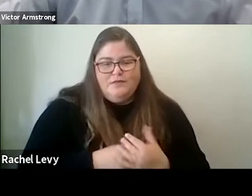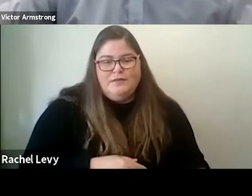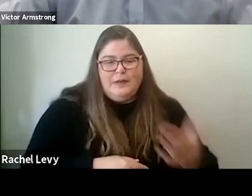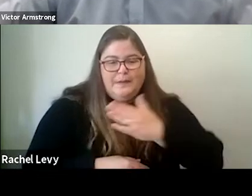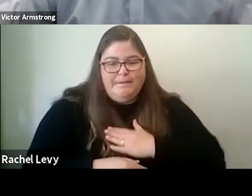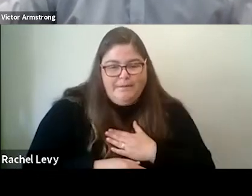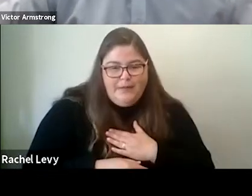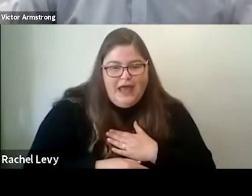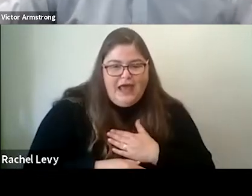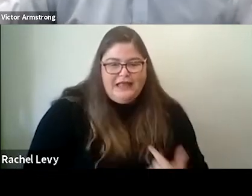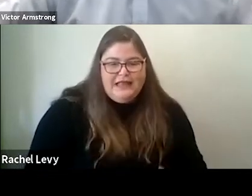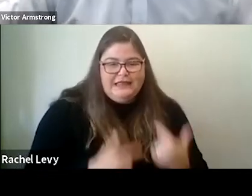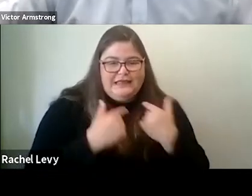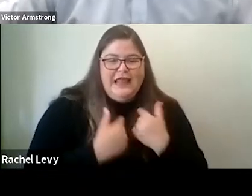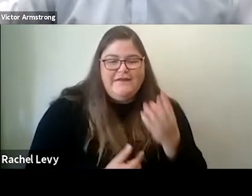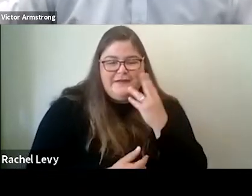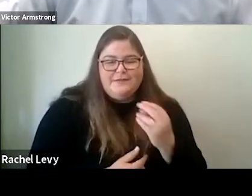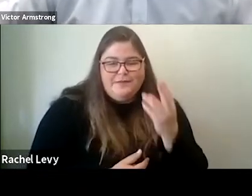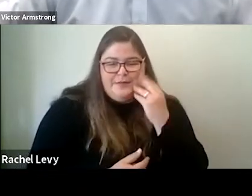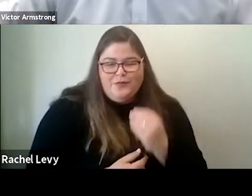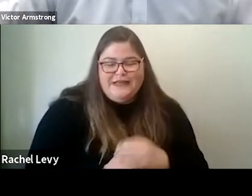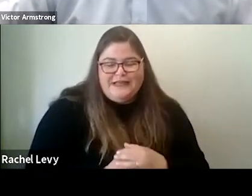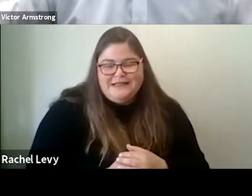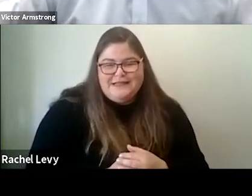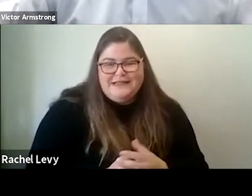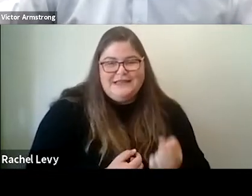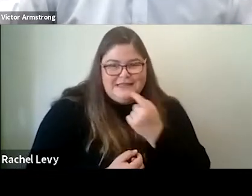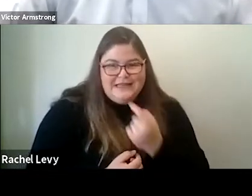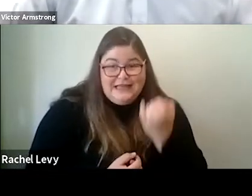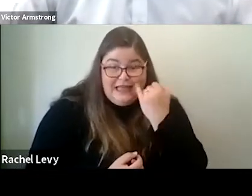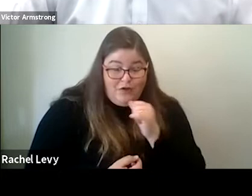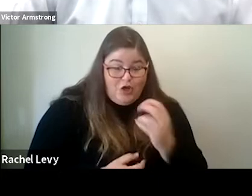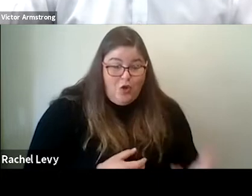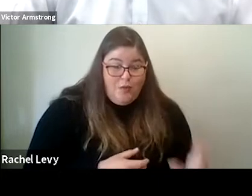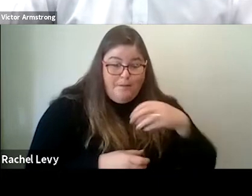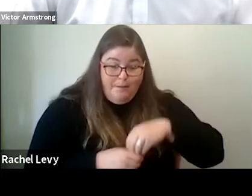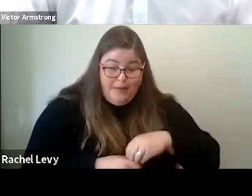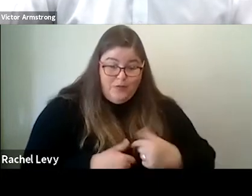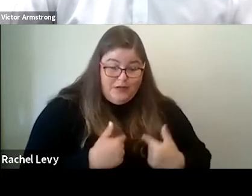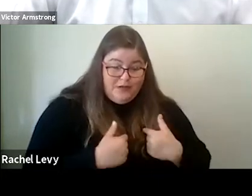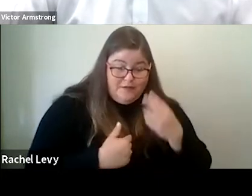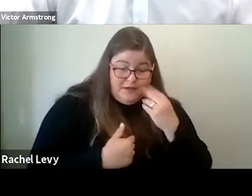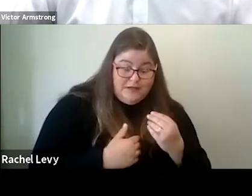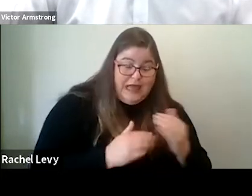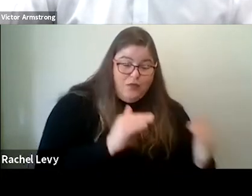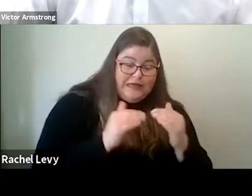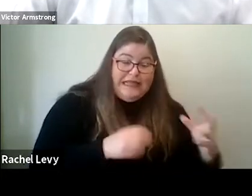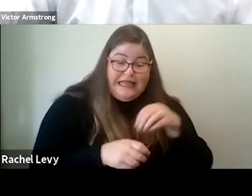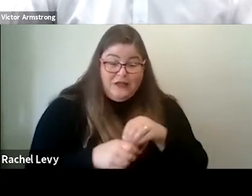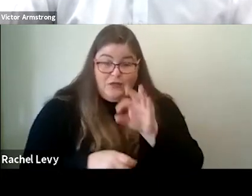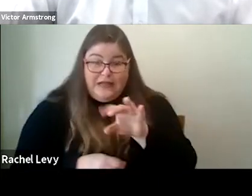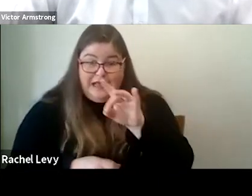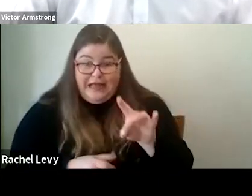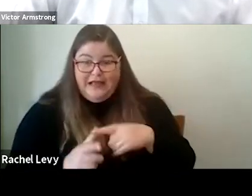tells me that if we don't build equity into 988 on the front end, the most powerless and